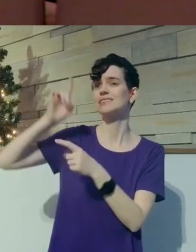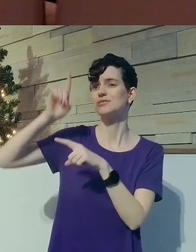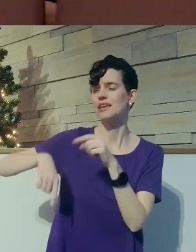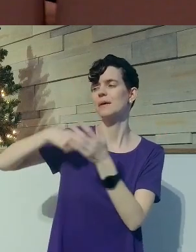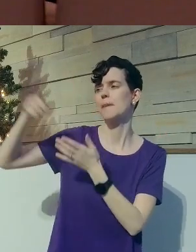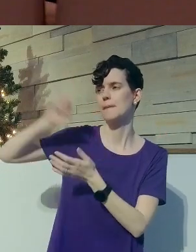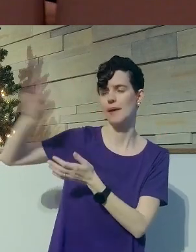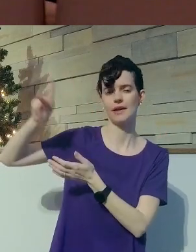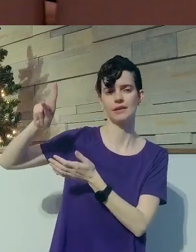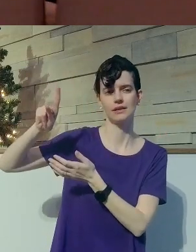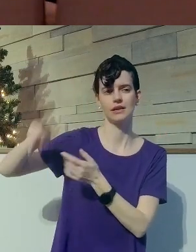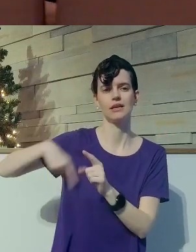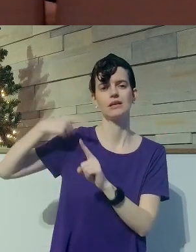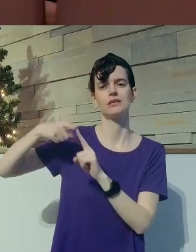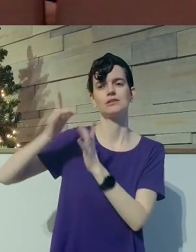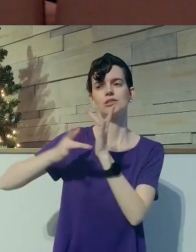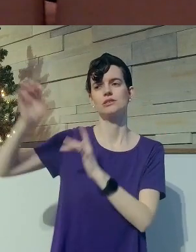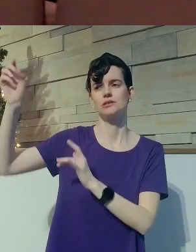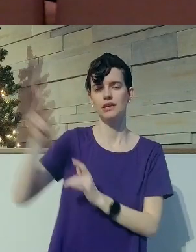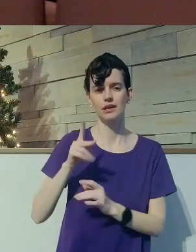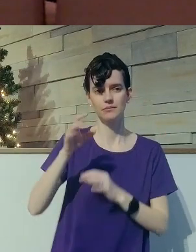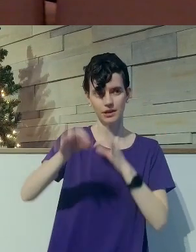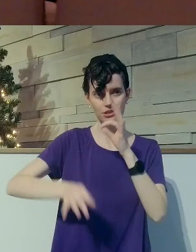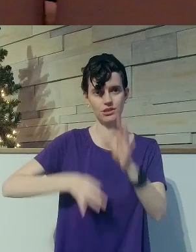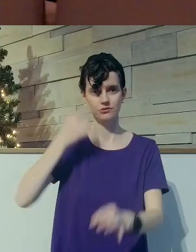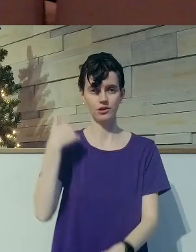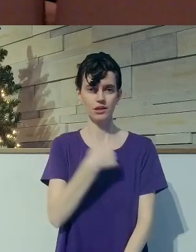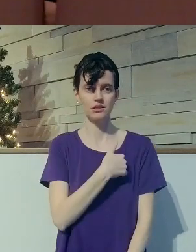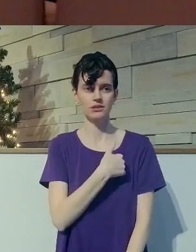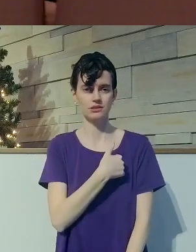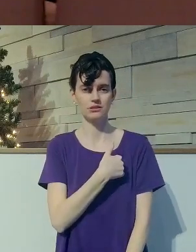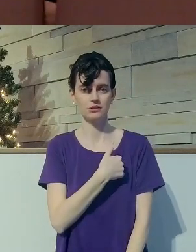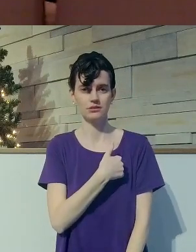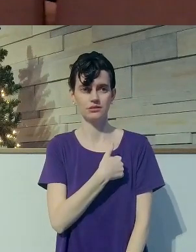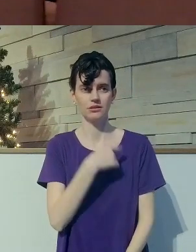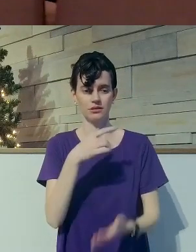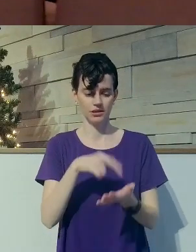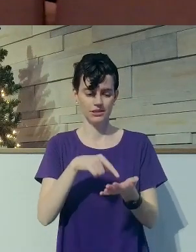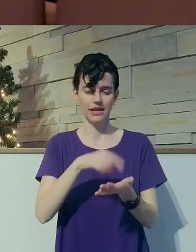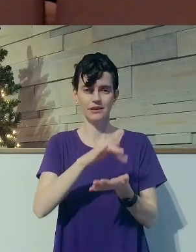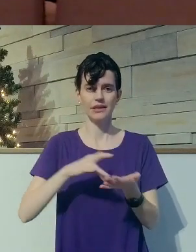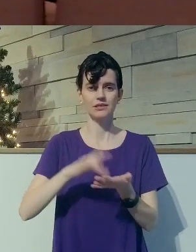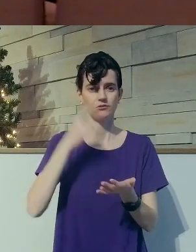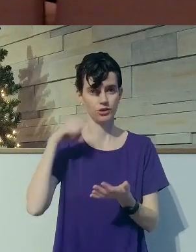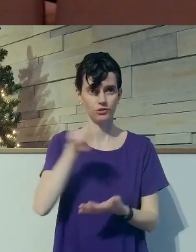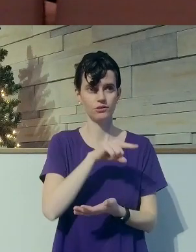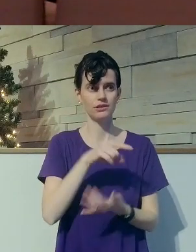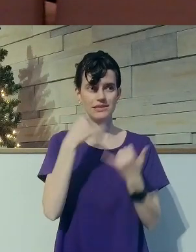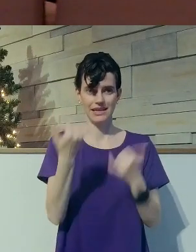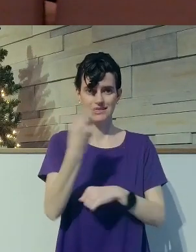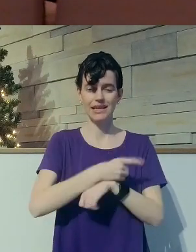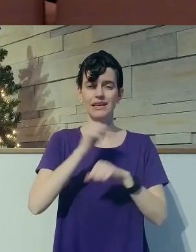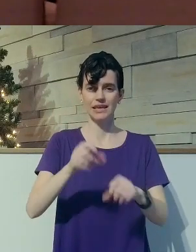unpayable. Until Jesus came and paid it for us, paid it for you. Today's the day where